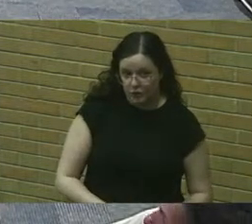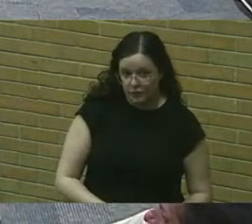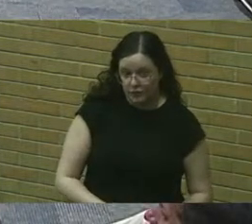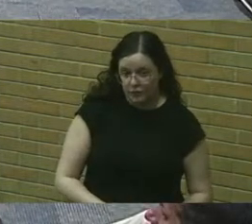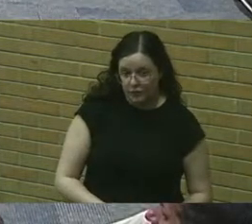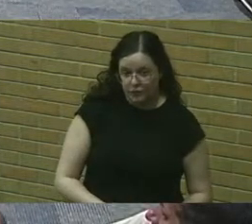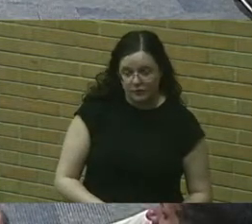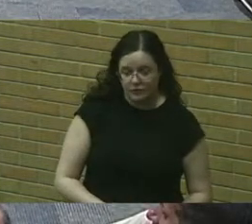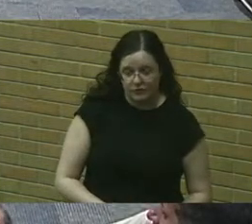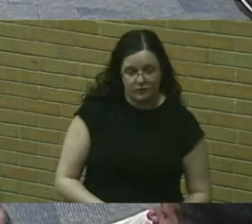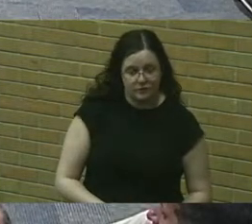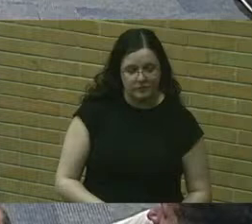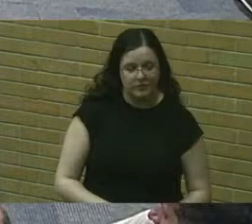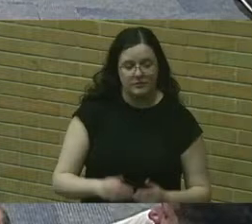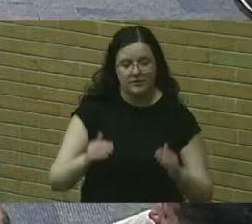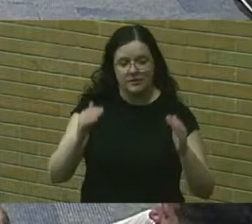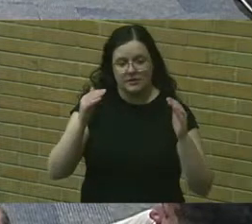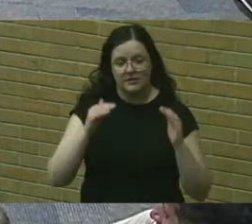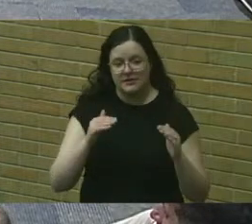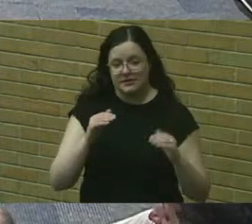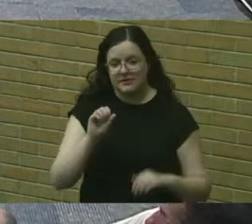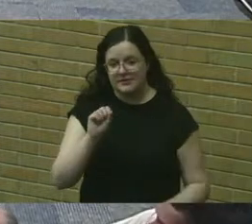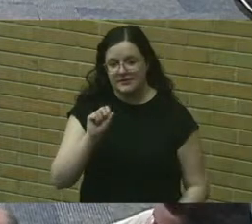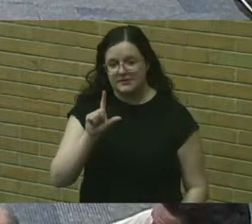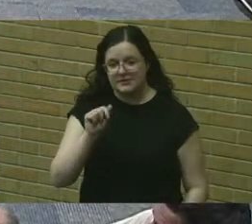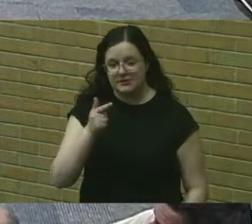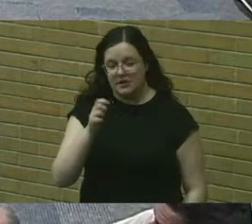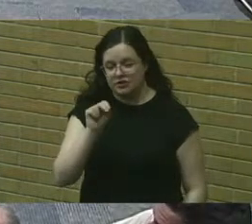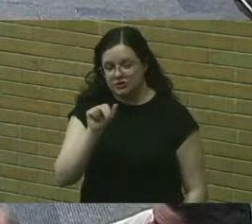Then we'll move on to Slajina Mitris.